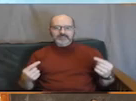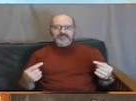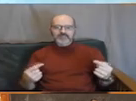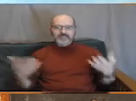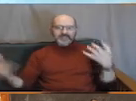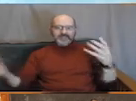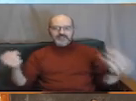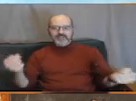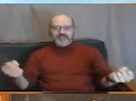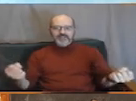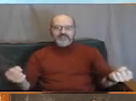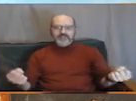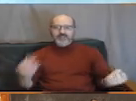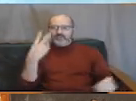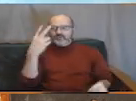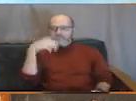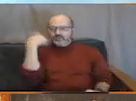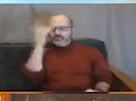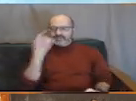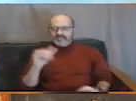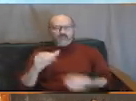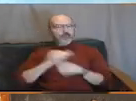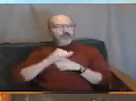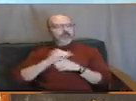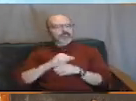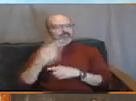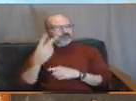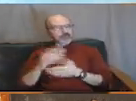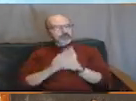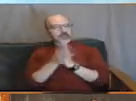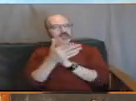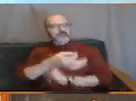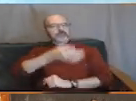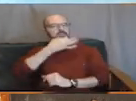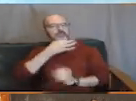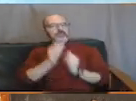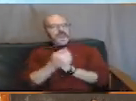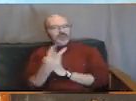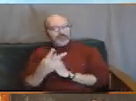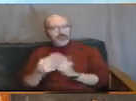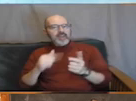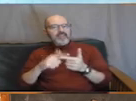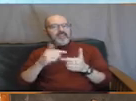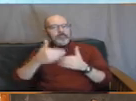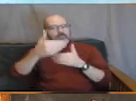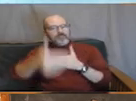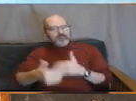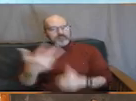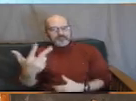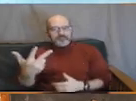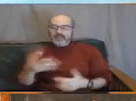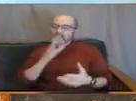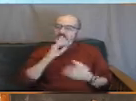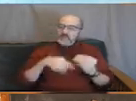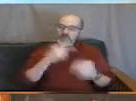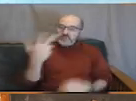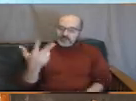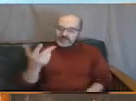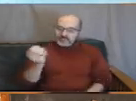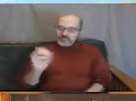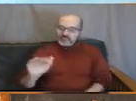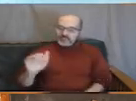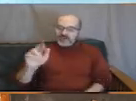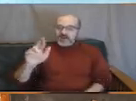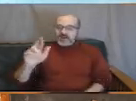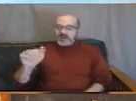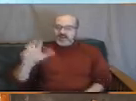catch. Two looks like that. Practice two, master two before you move on to three. Speaking of three, Mr. Ade, Yes.